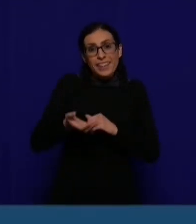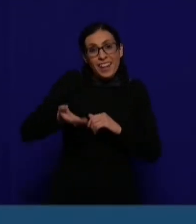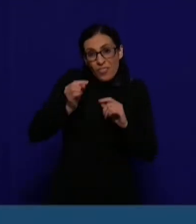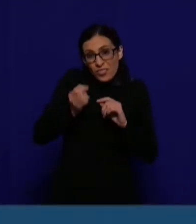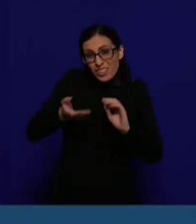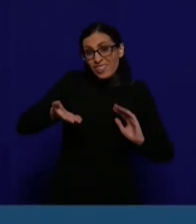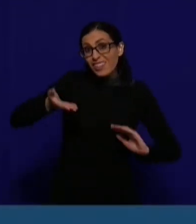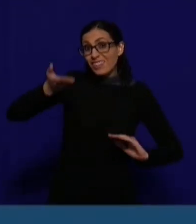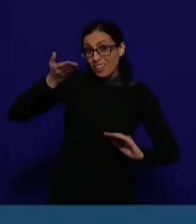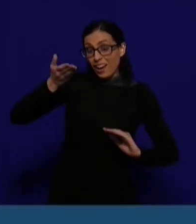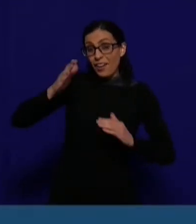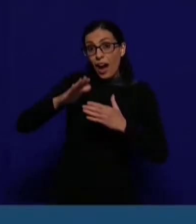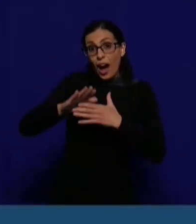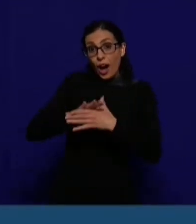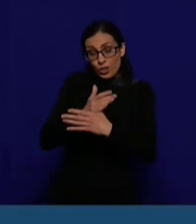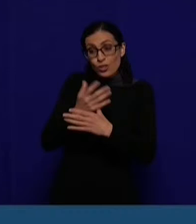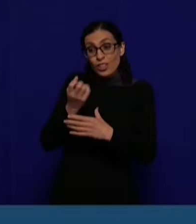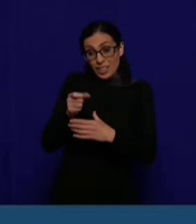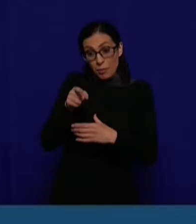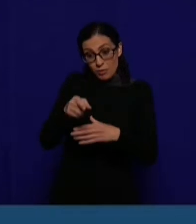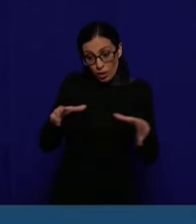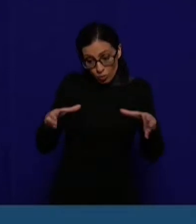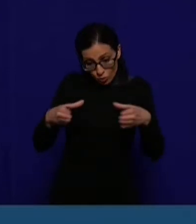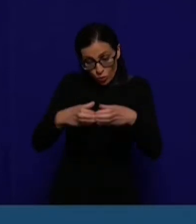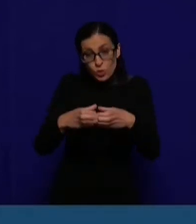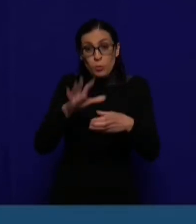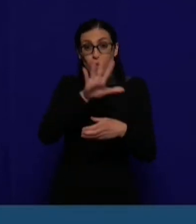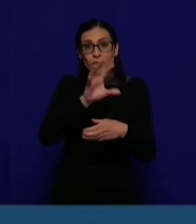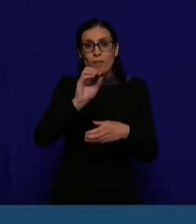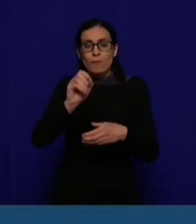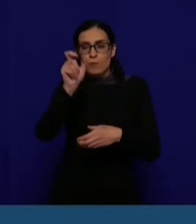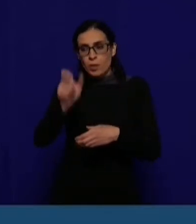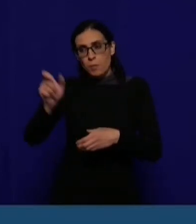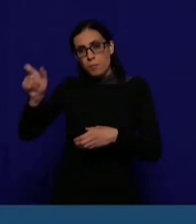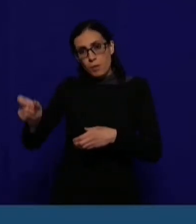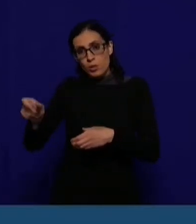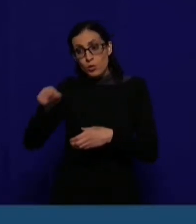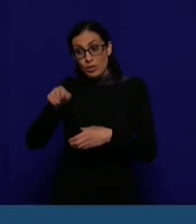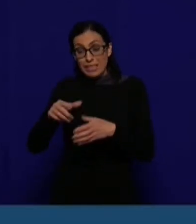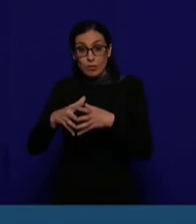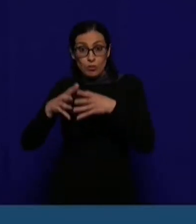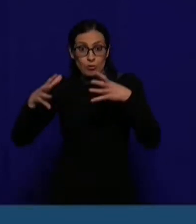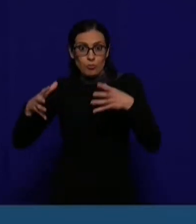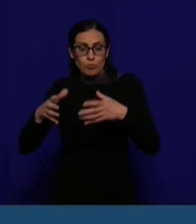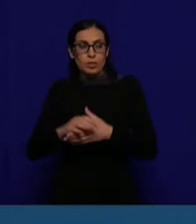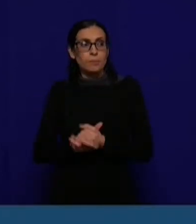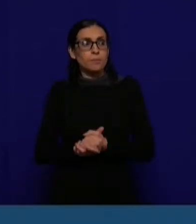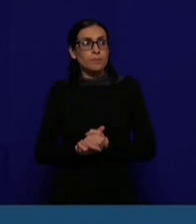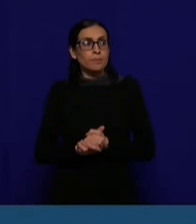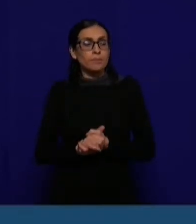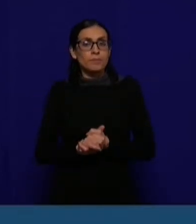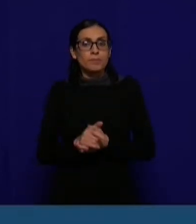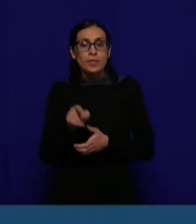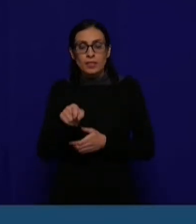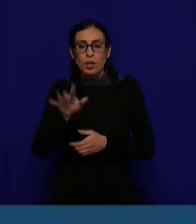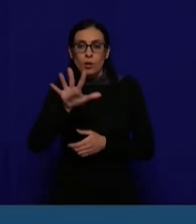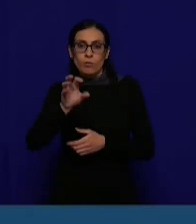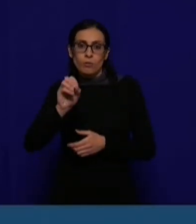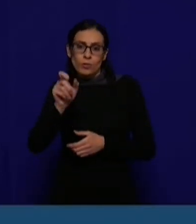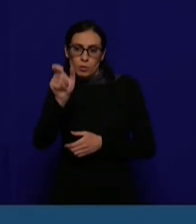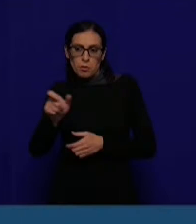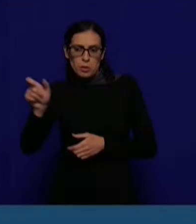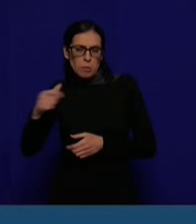nistennew propju minħabba li kien hemm dan il-cluster ta' 50 persuna li kien kbir ħafna. Dawn il-persuni kollha ma kellhom